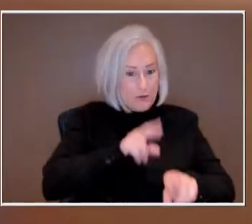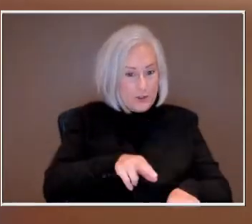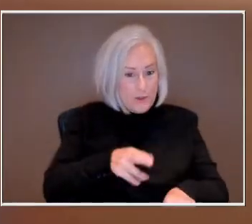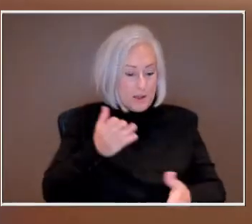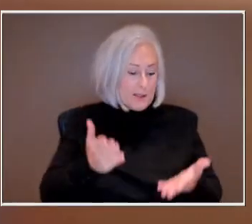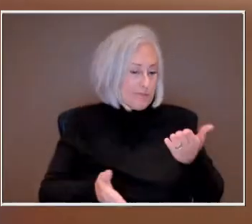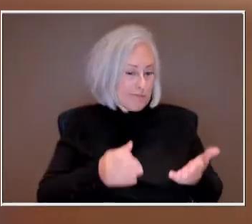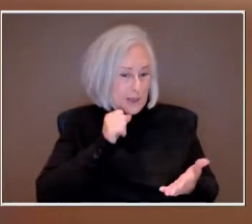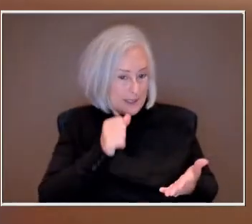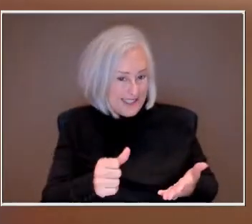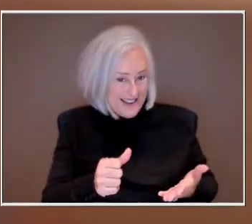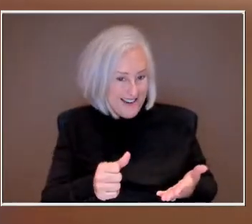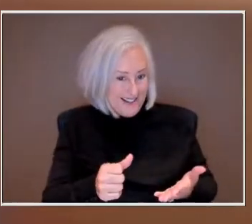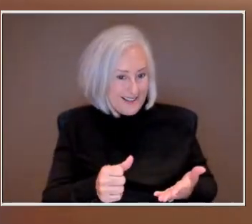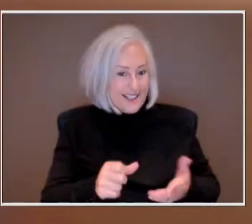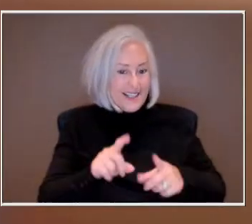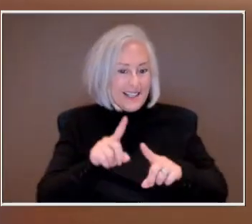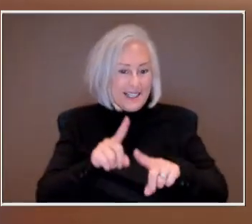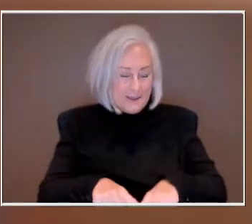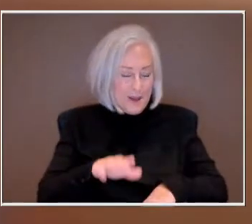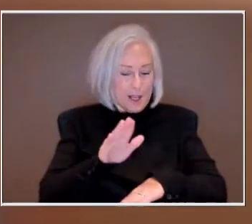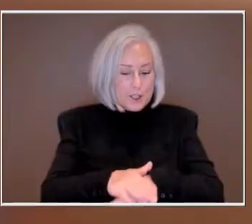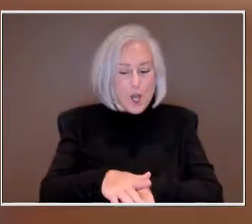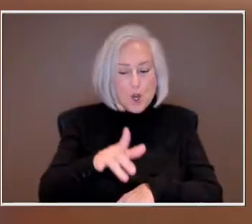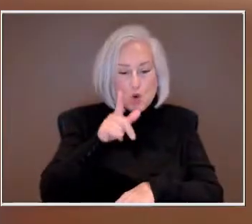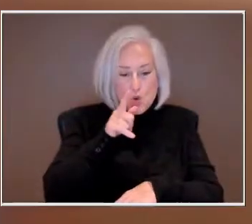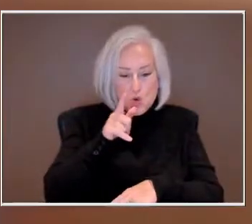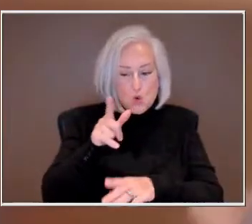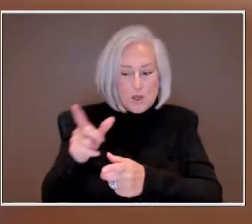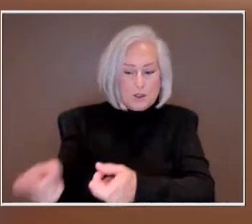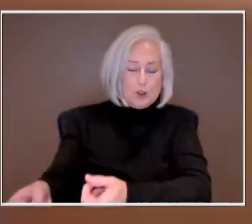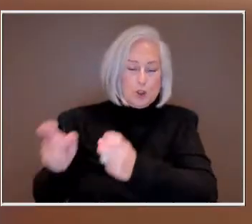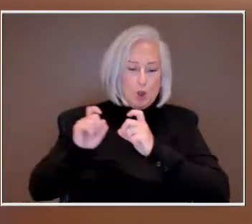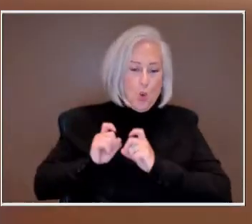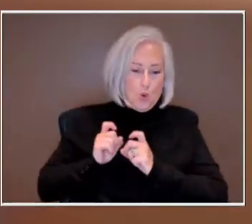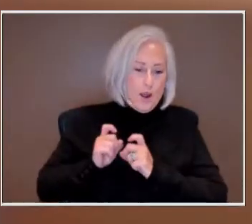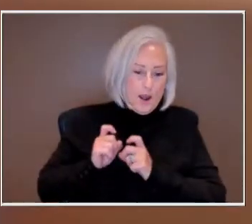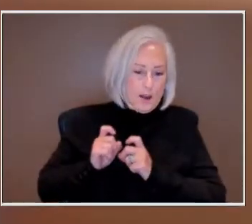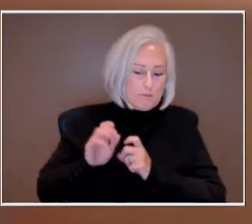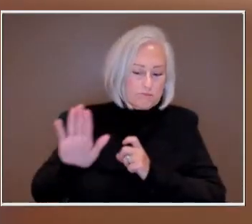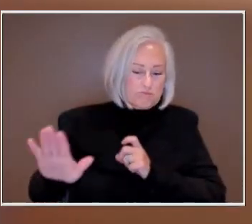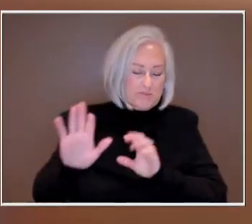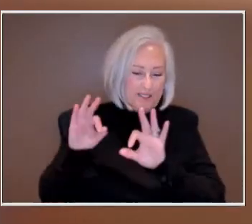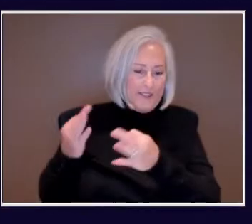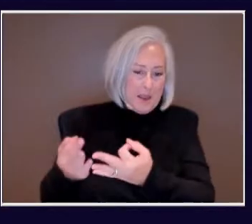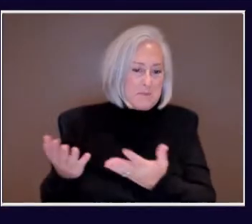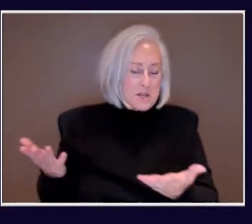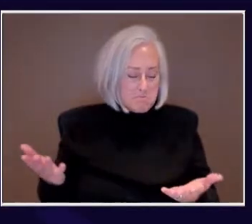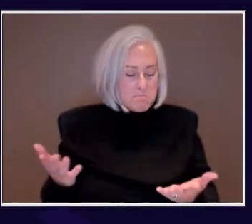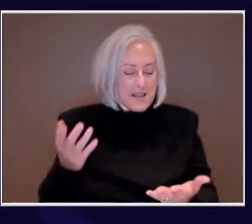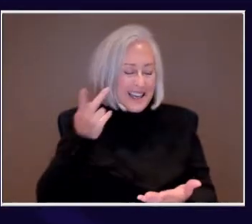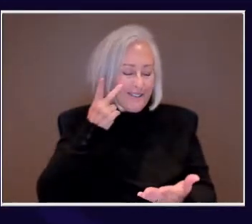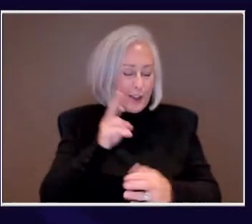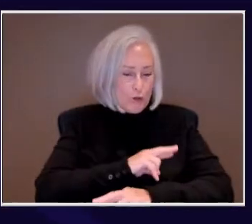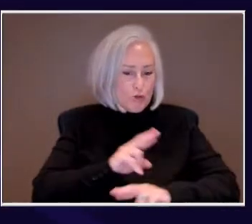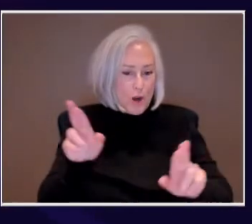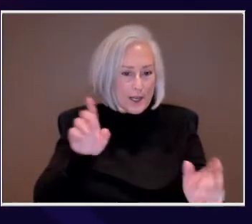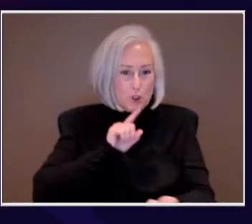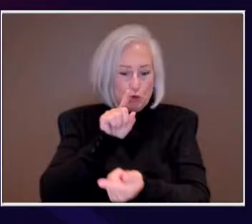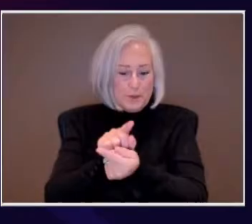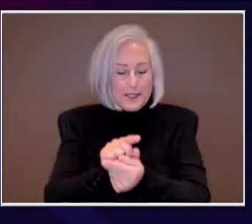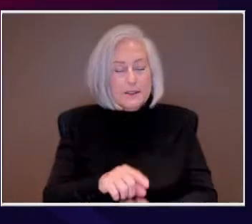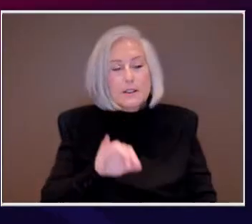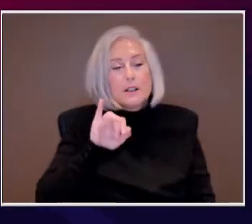family to say, yes, we're ready to meet the recipient for any interaction to happen at all. Ready to get that letter. Johnny